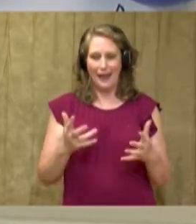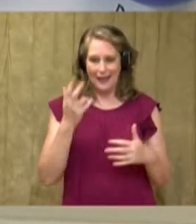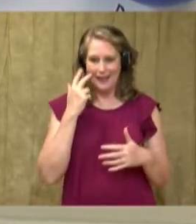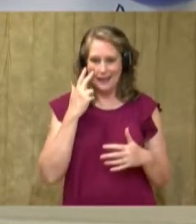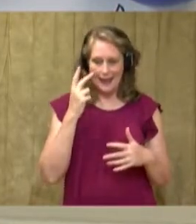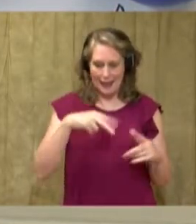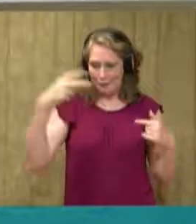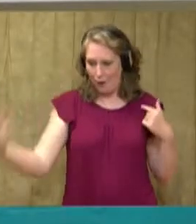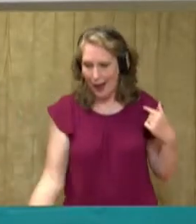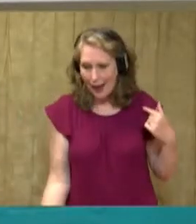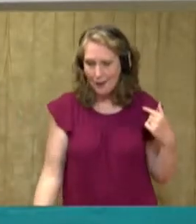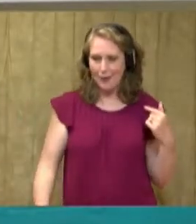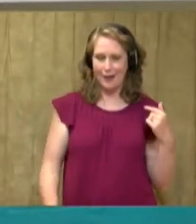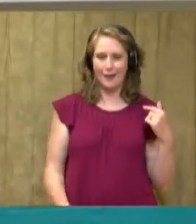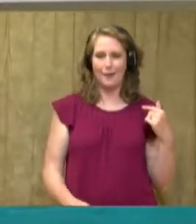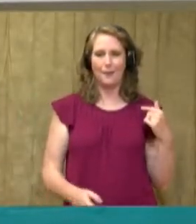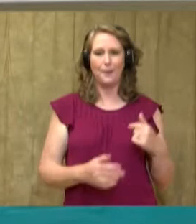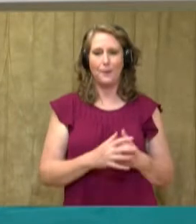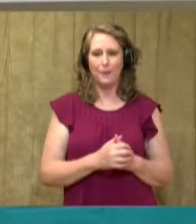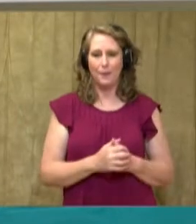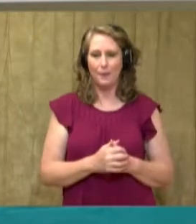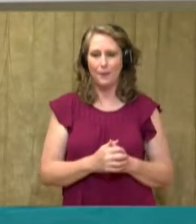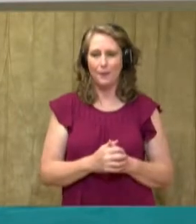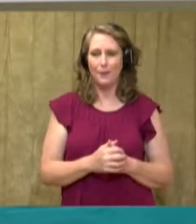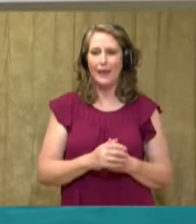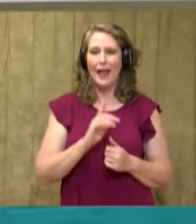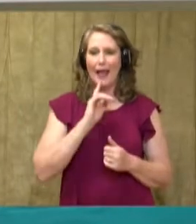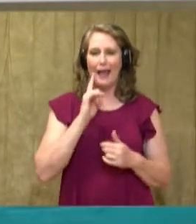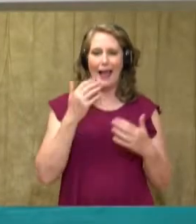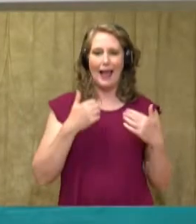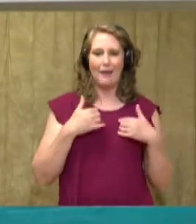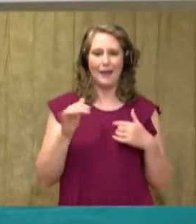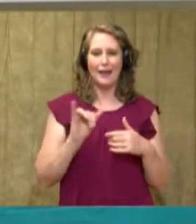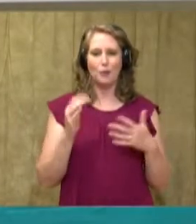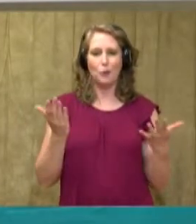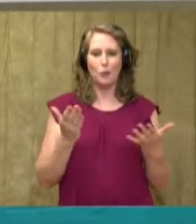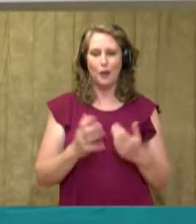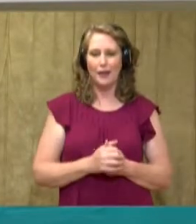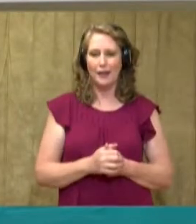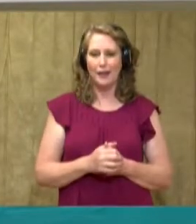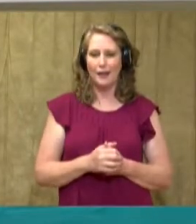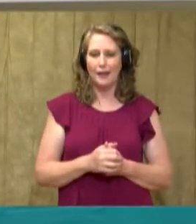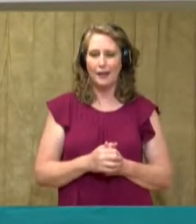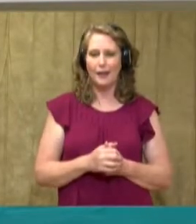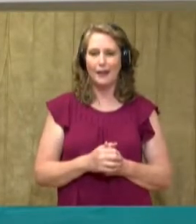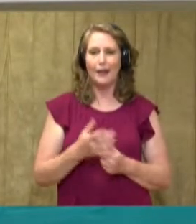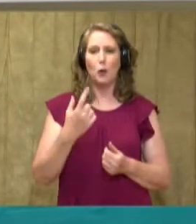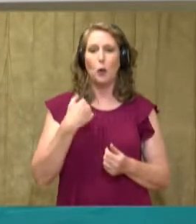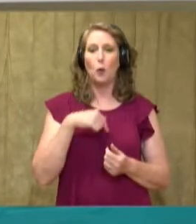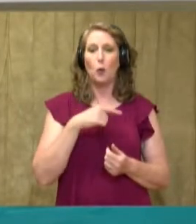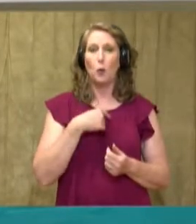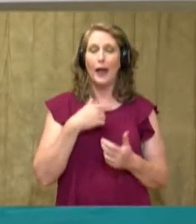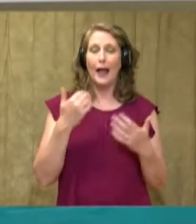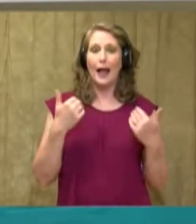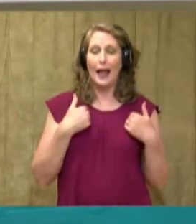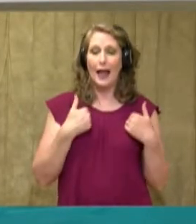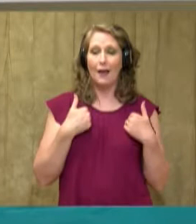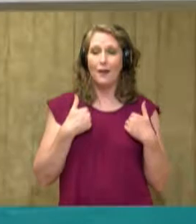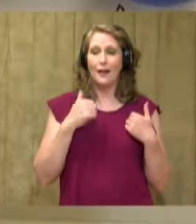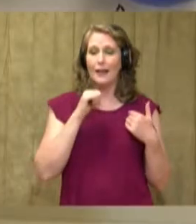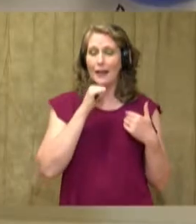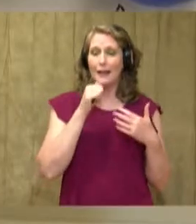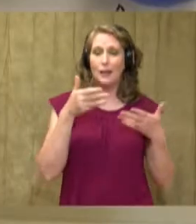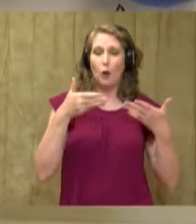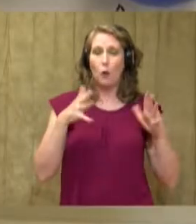it's going to fly out. Here we go. We got it, and I actually have it here too. Okay, so we have don't let